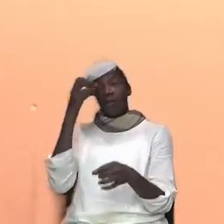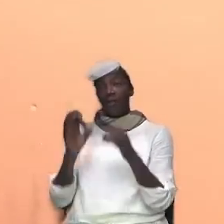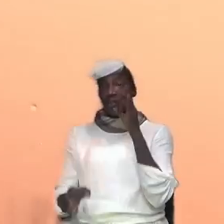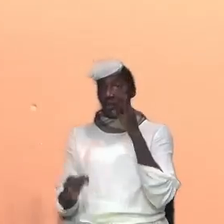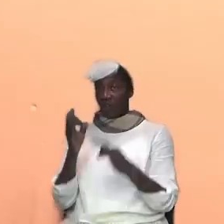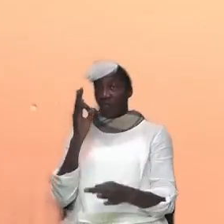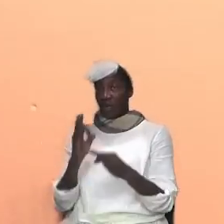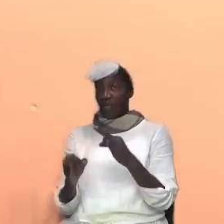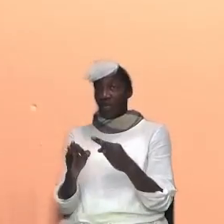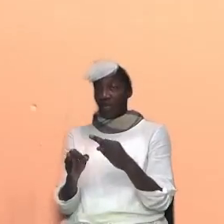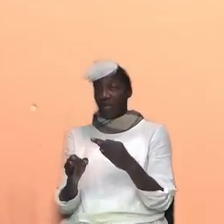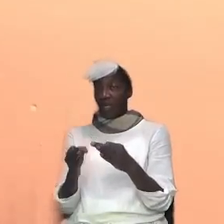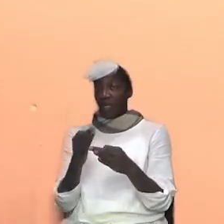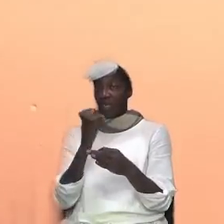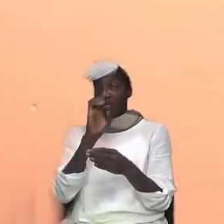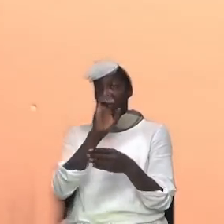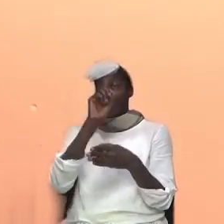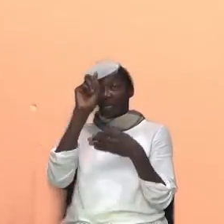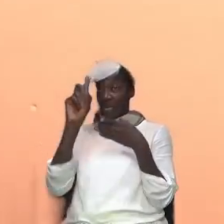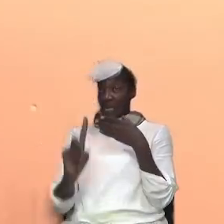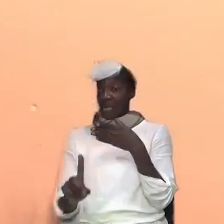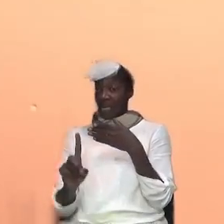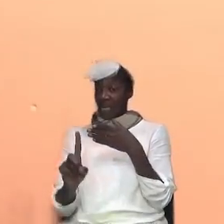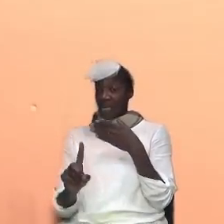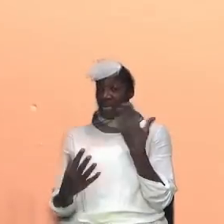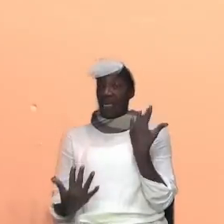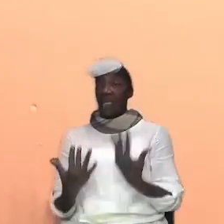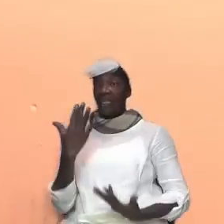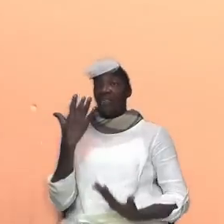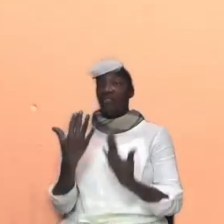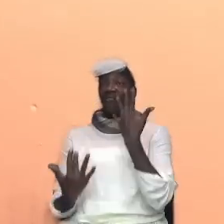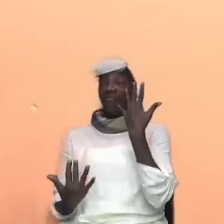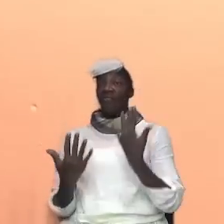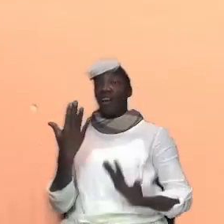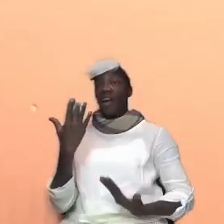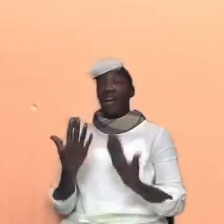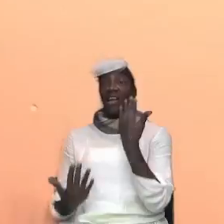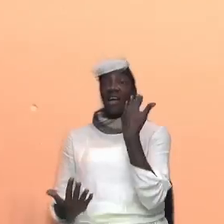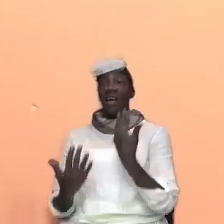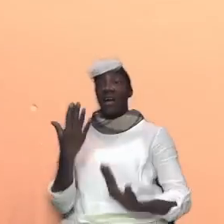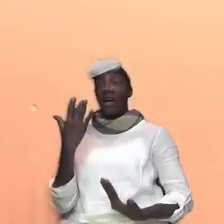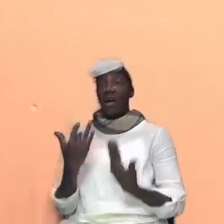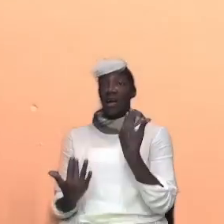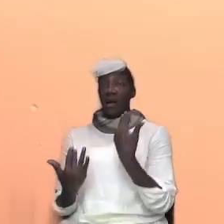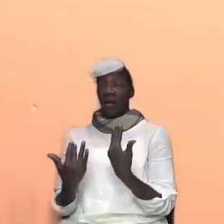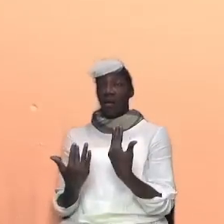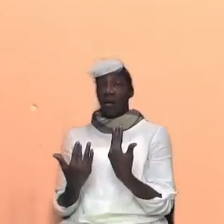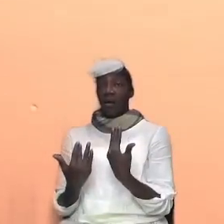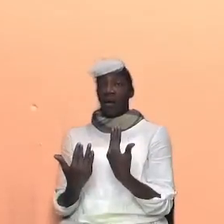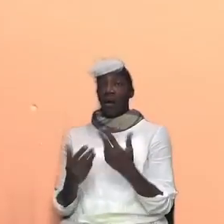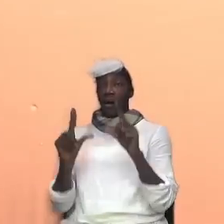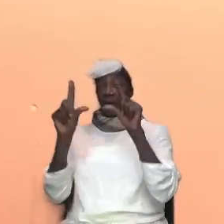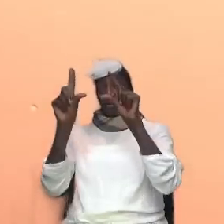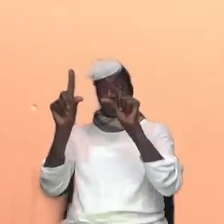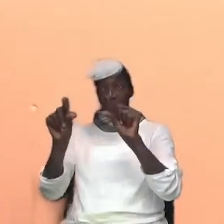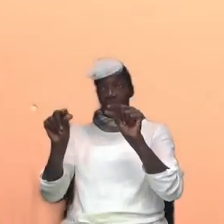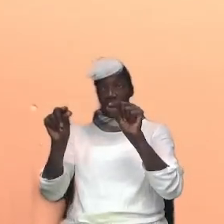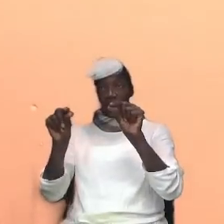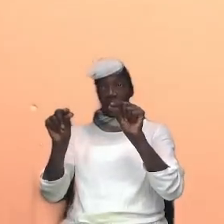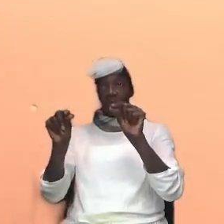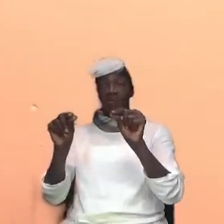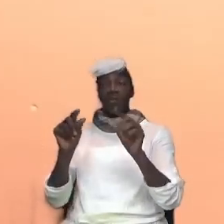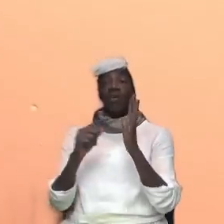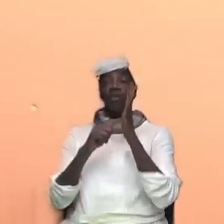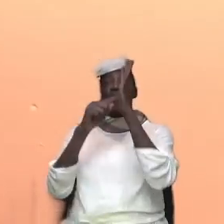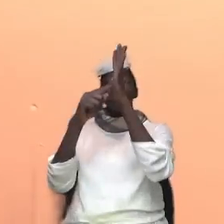ultimate end is going to be in the lake of fire. So we wanted to, as an objective, show that although